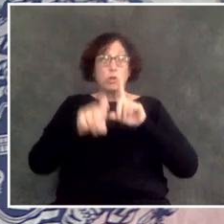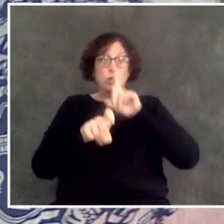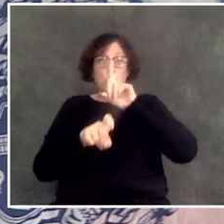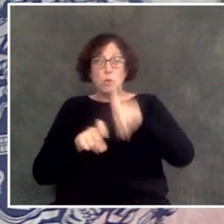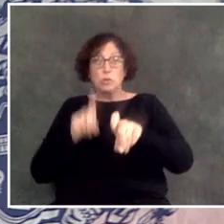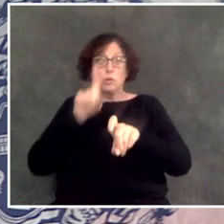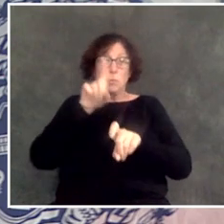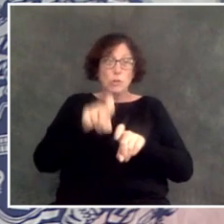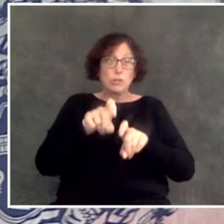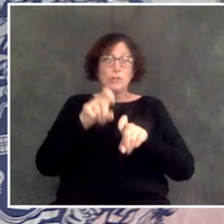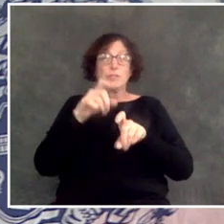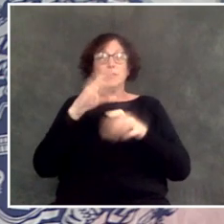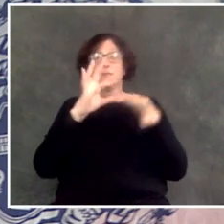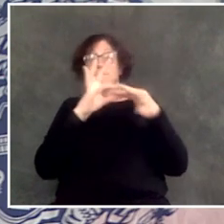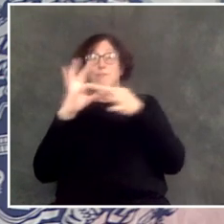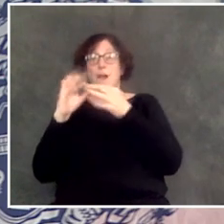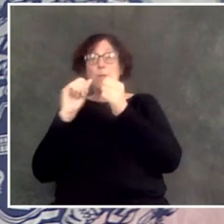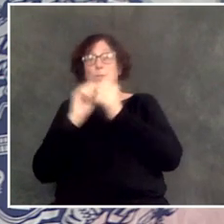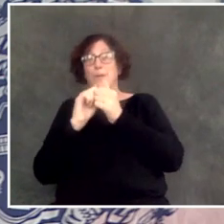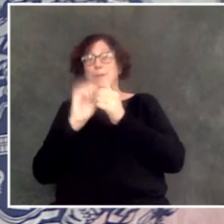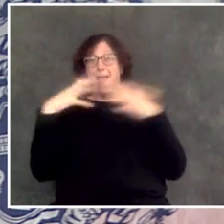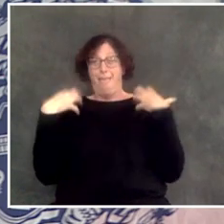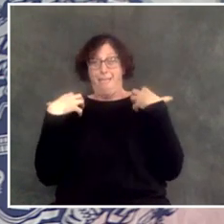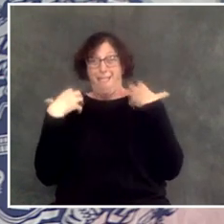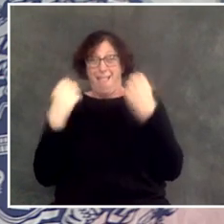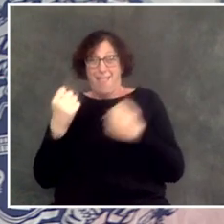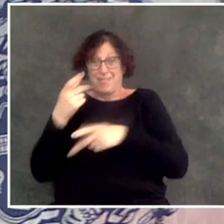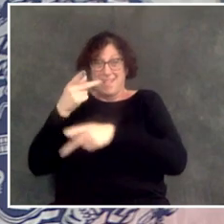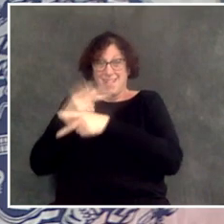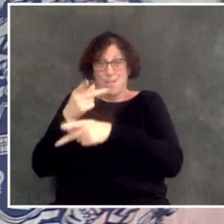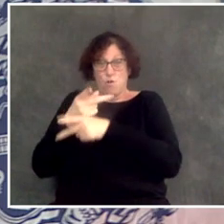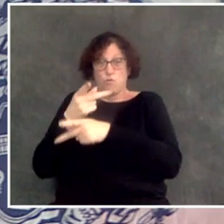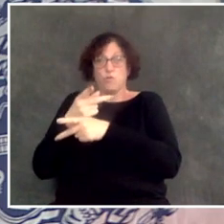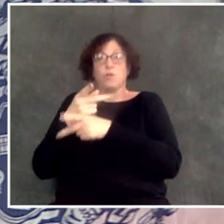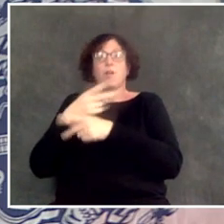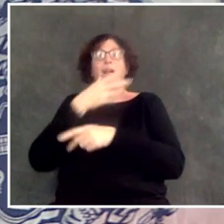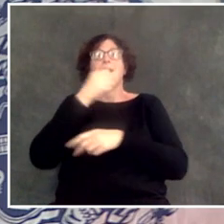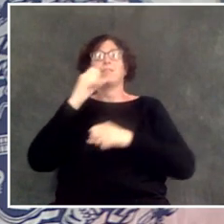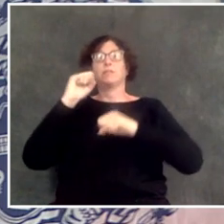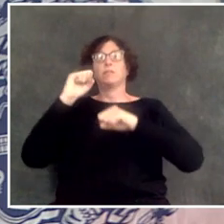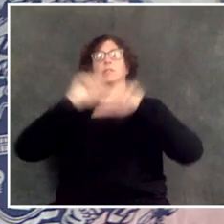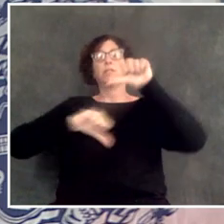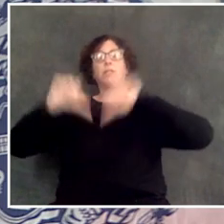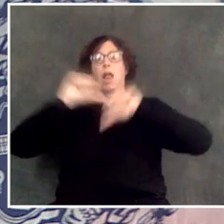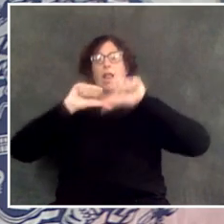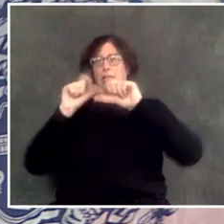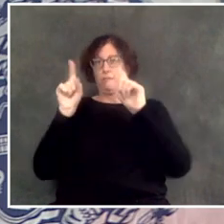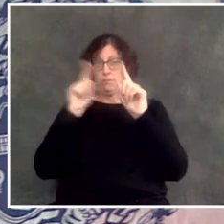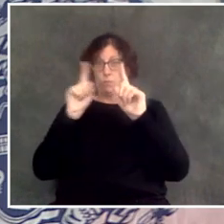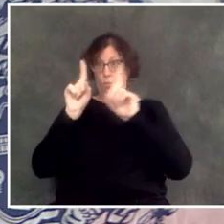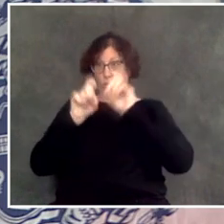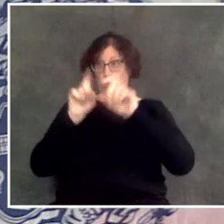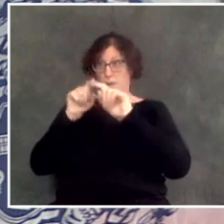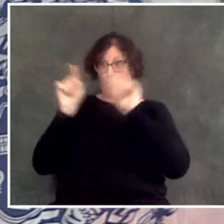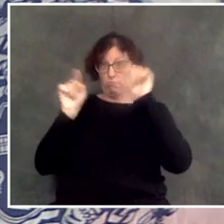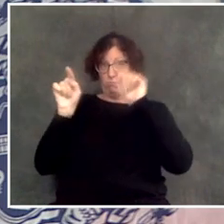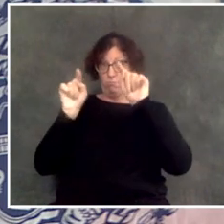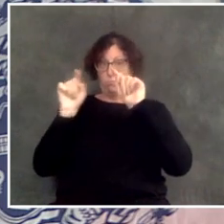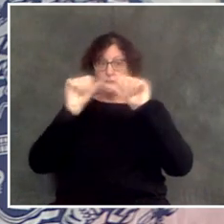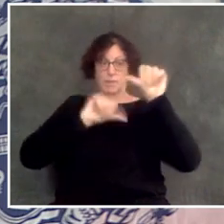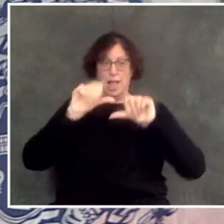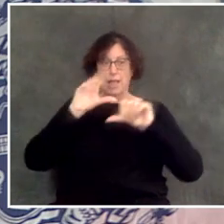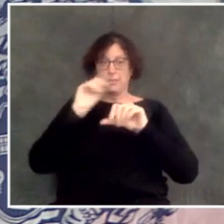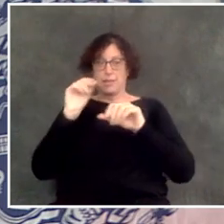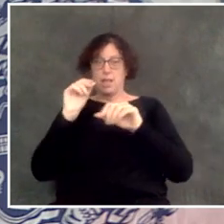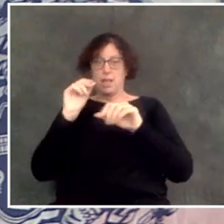issues and the science and the actions that are going on in health and hospitals. Jimmy O'Neill is playing a very specific role, and I asked him to